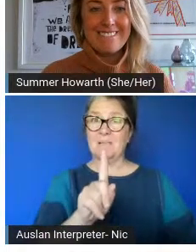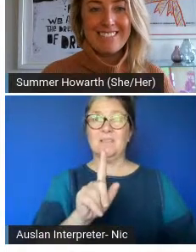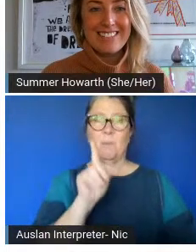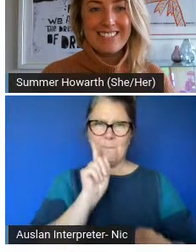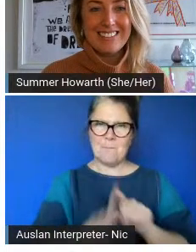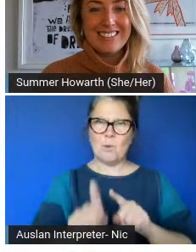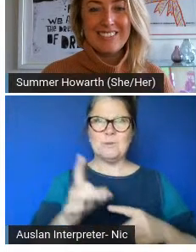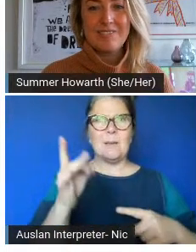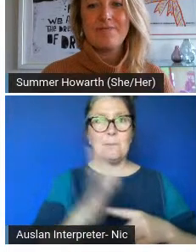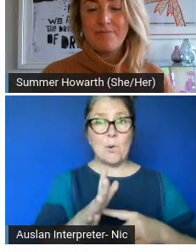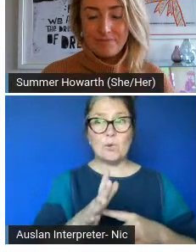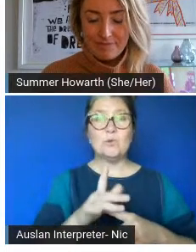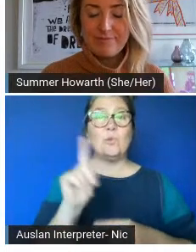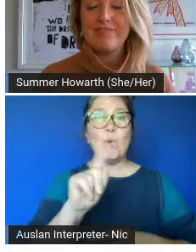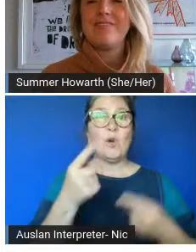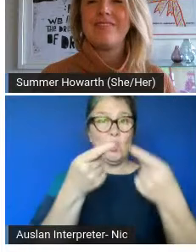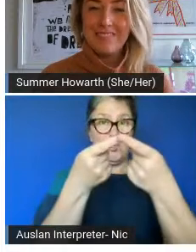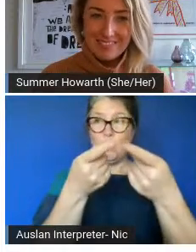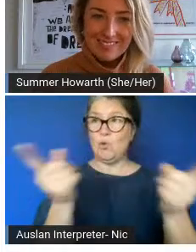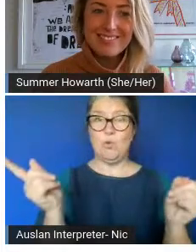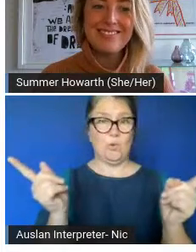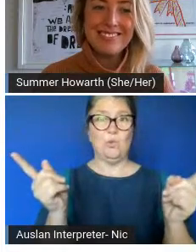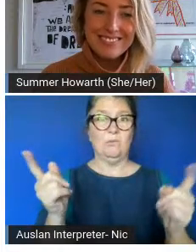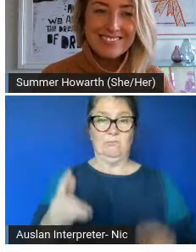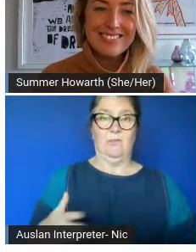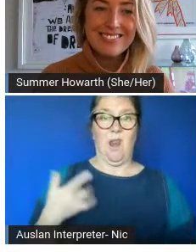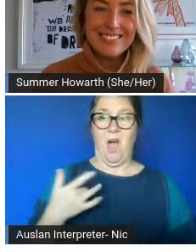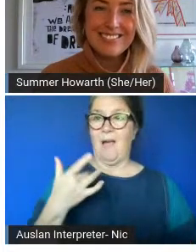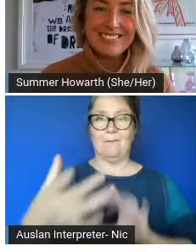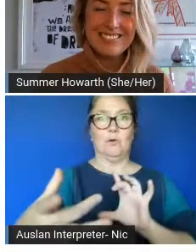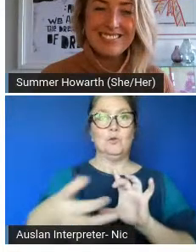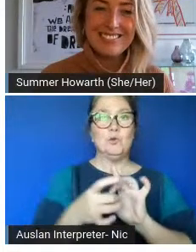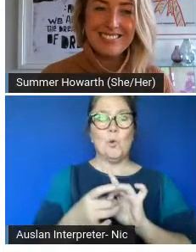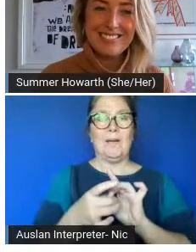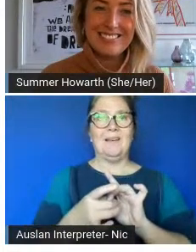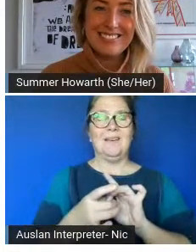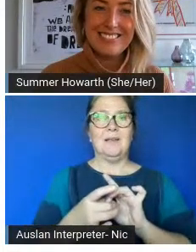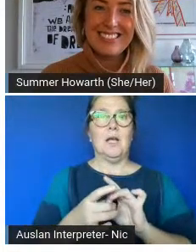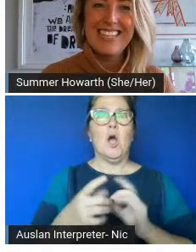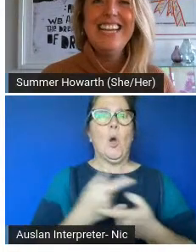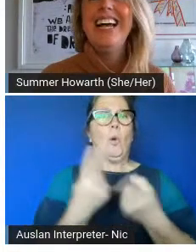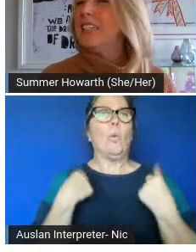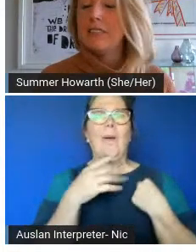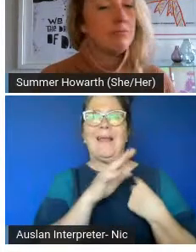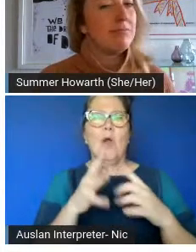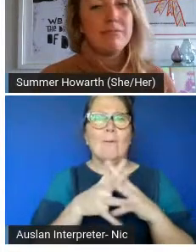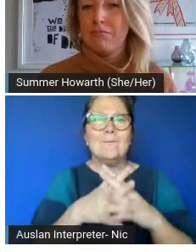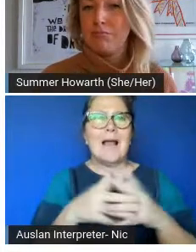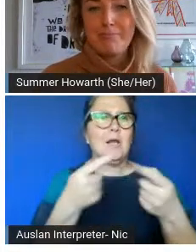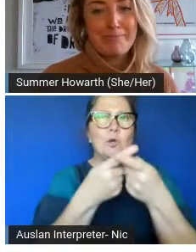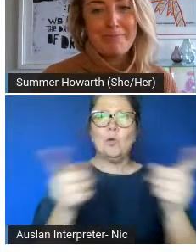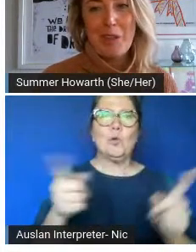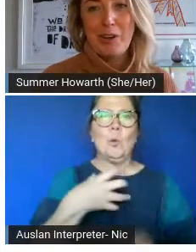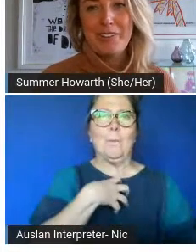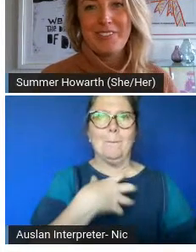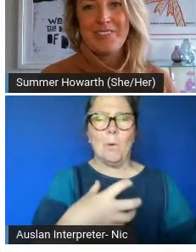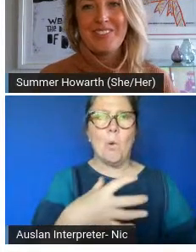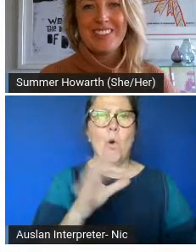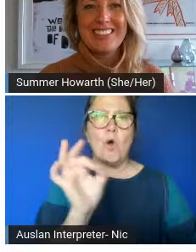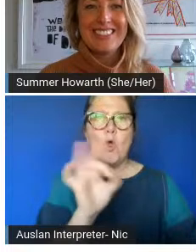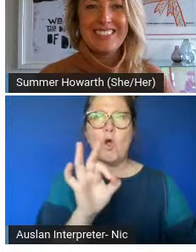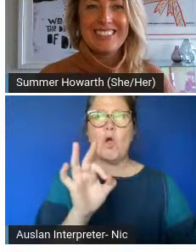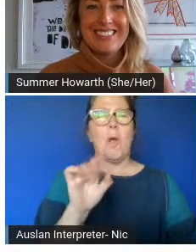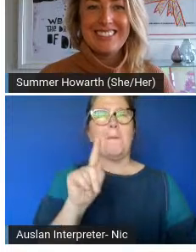so great to hang out with those people live in the chat. And it's not that we value you more than people who are watching the recording. It's just that we